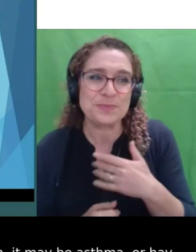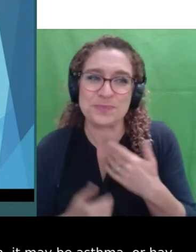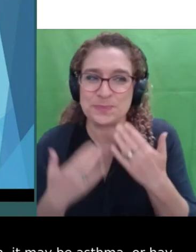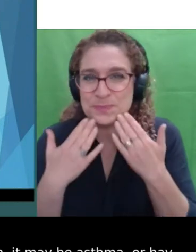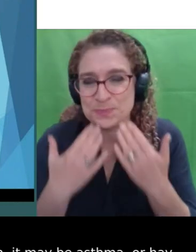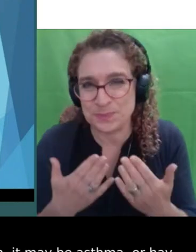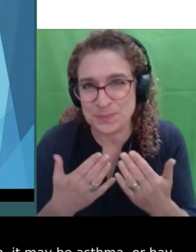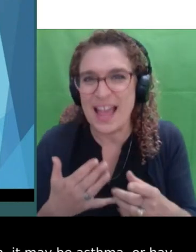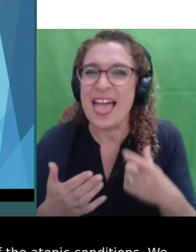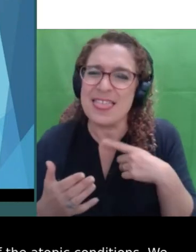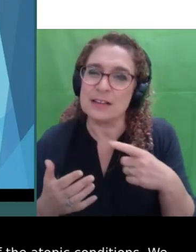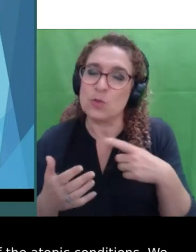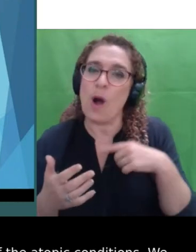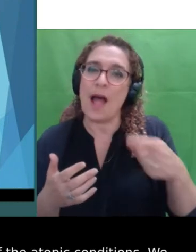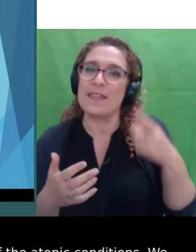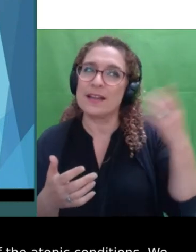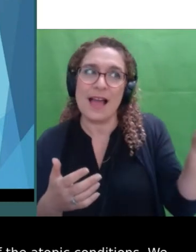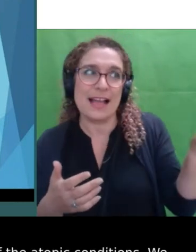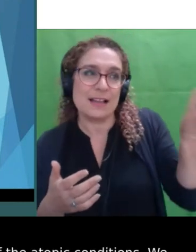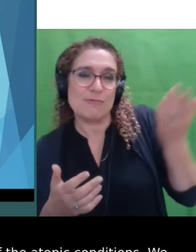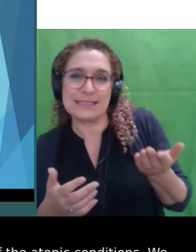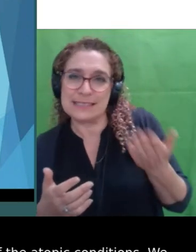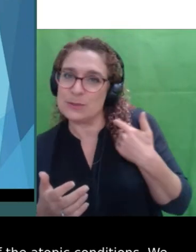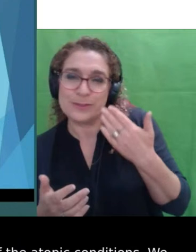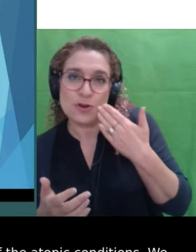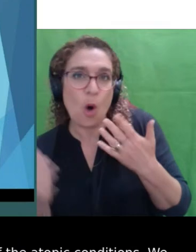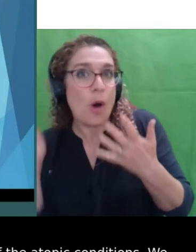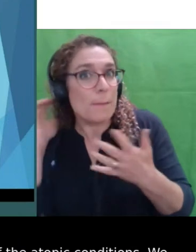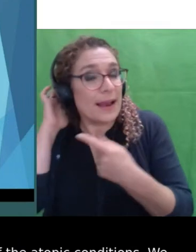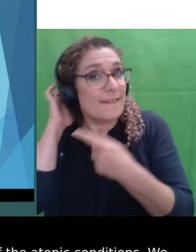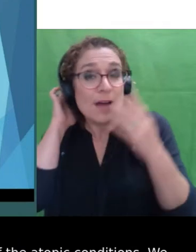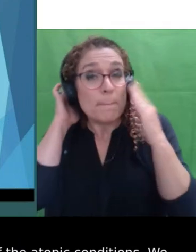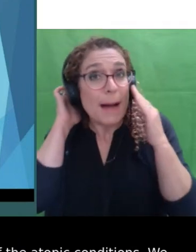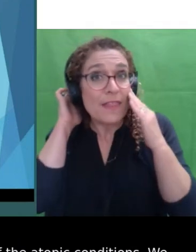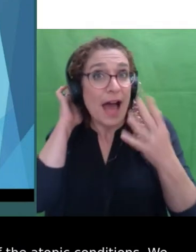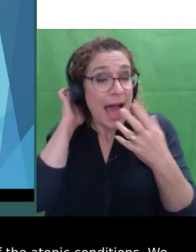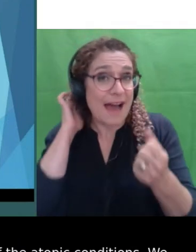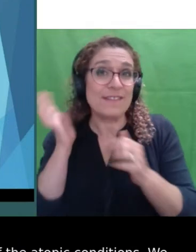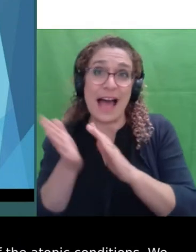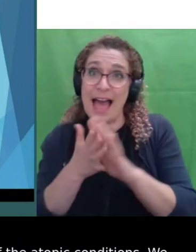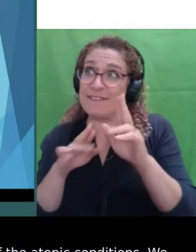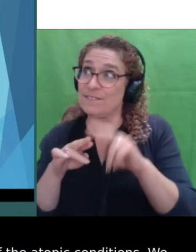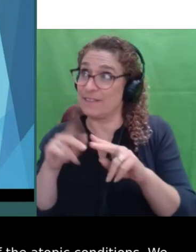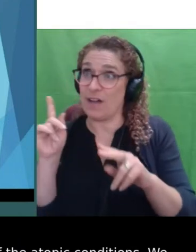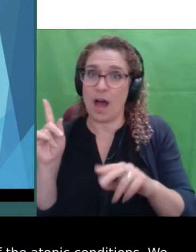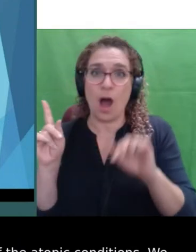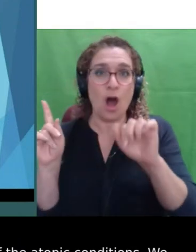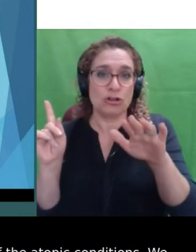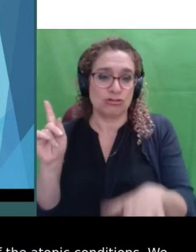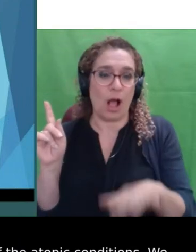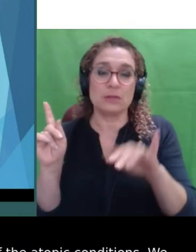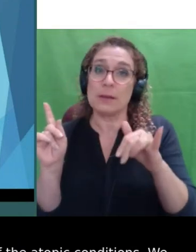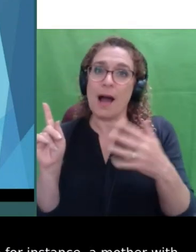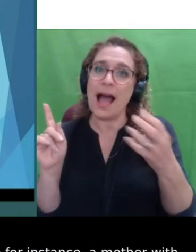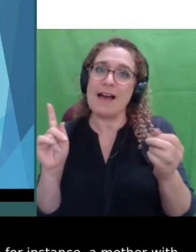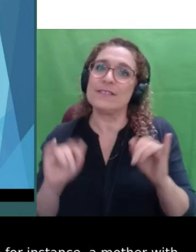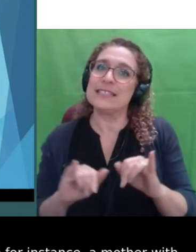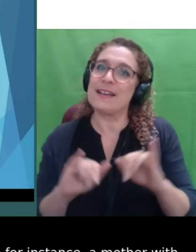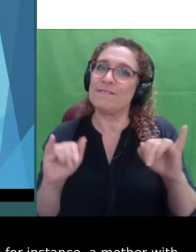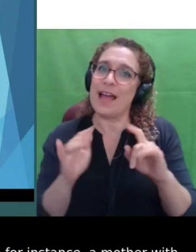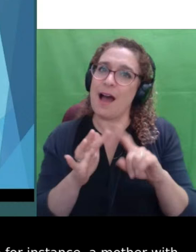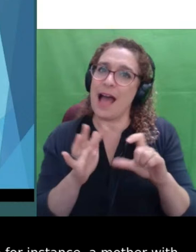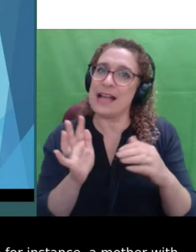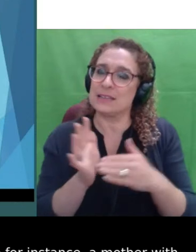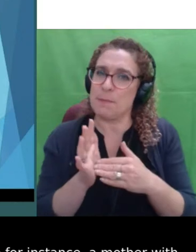confusing so for instance a mother with hay fever may have a child with severe eczema so there is